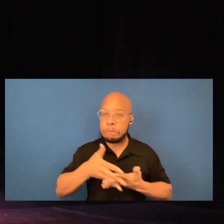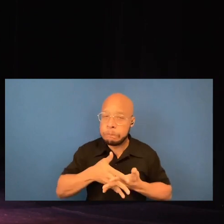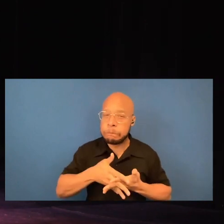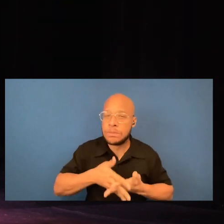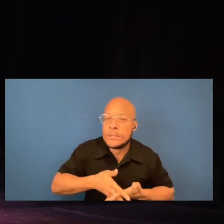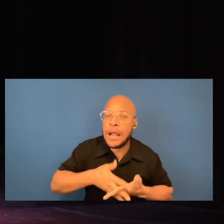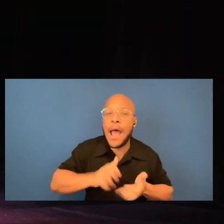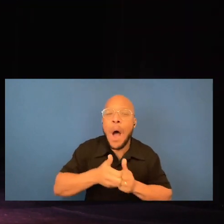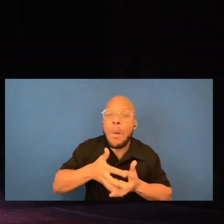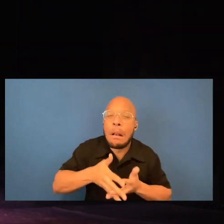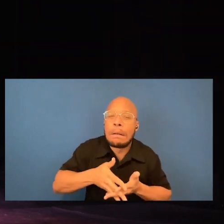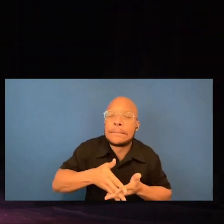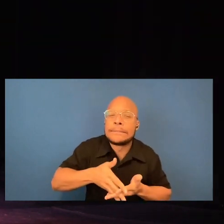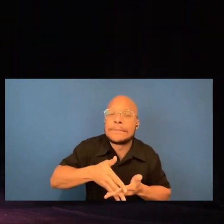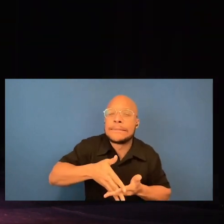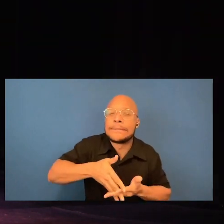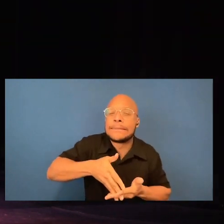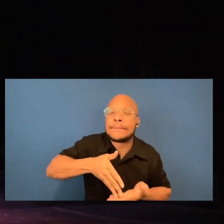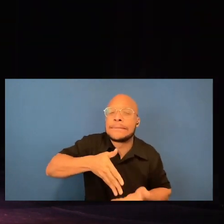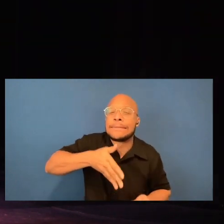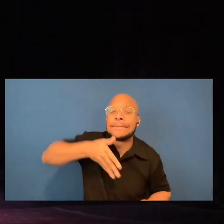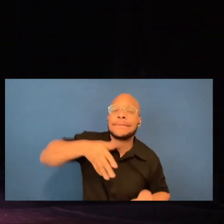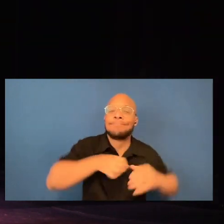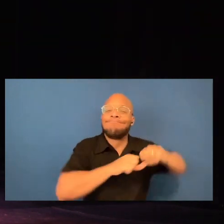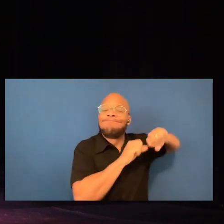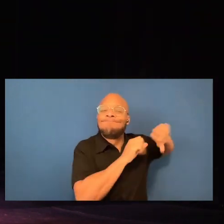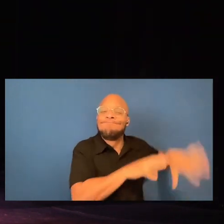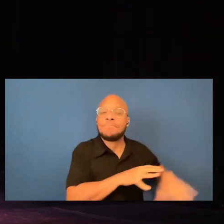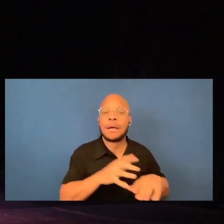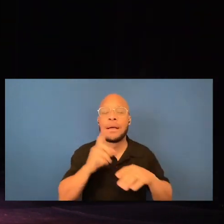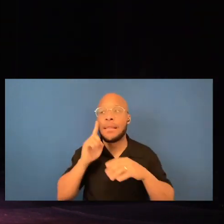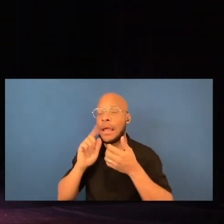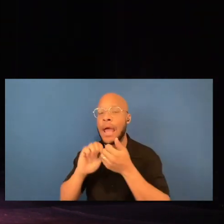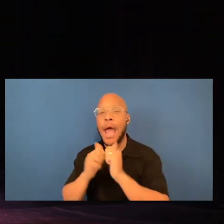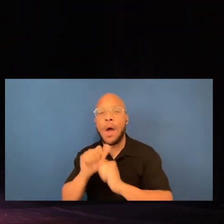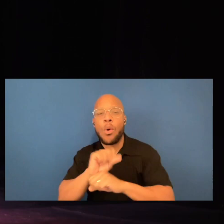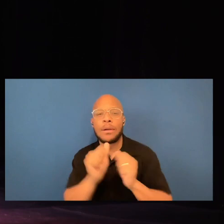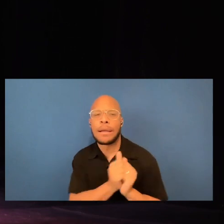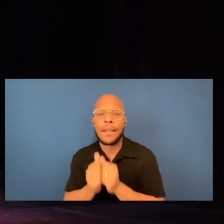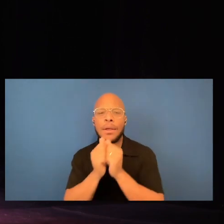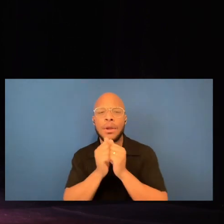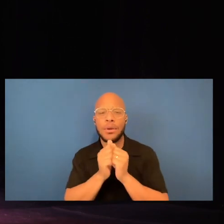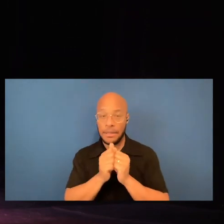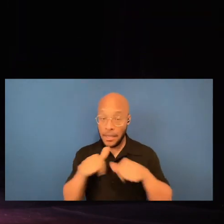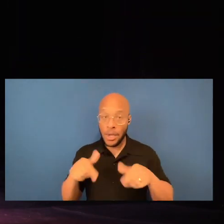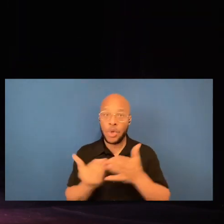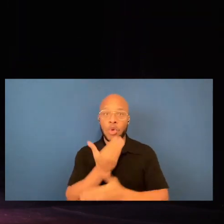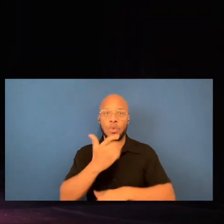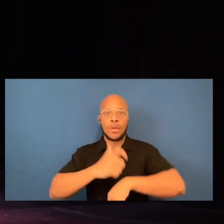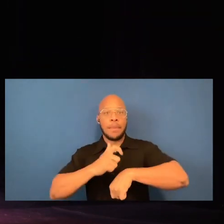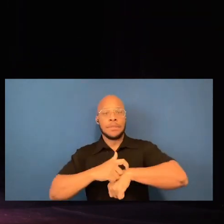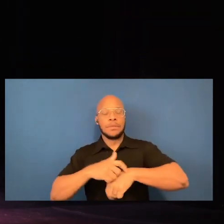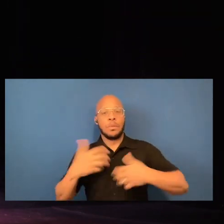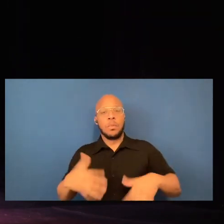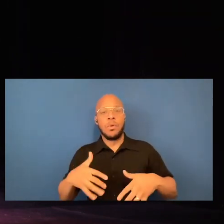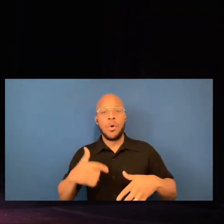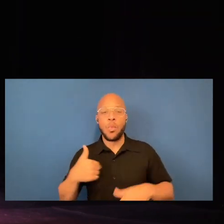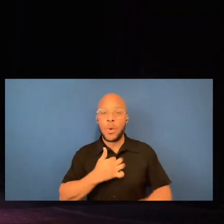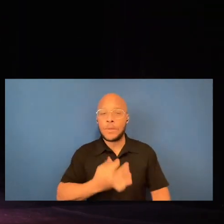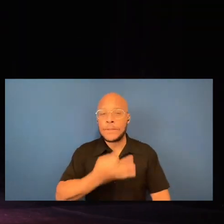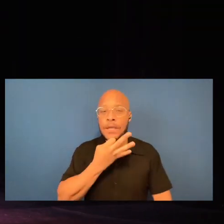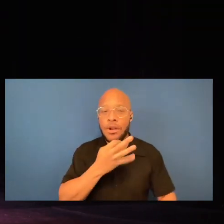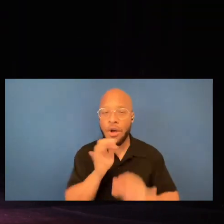together in unprecedented times? We're good at this, all of us. Thank you.